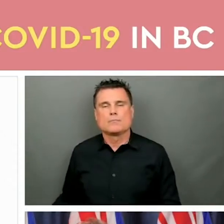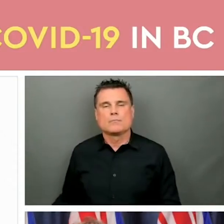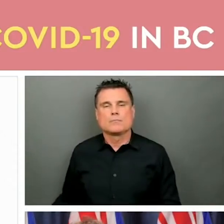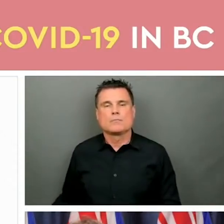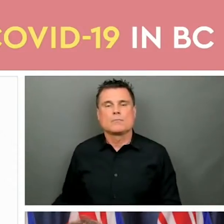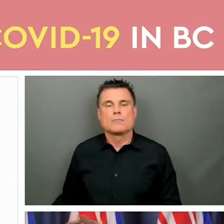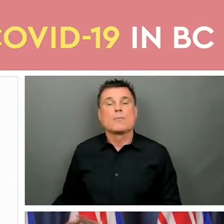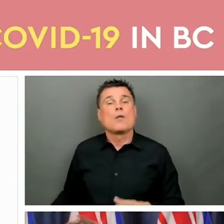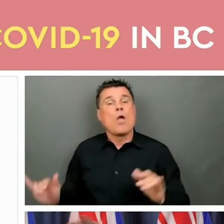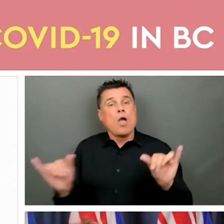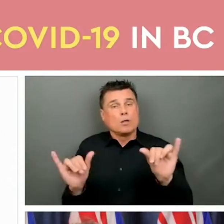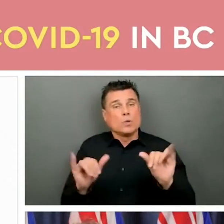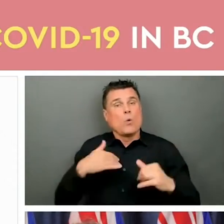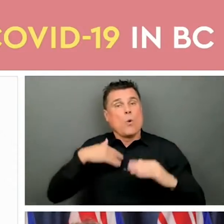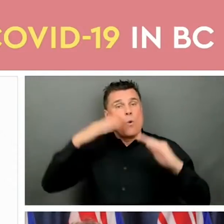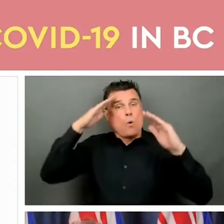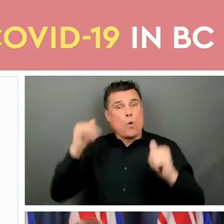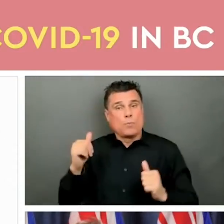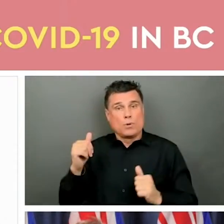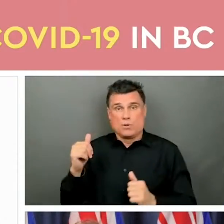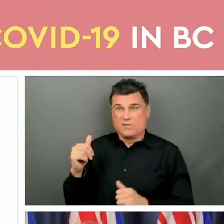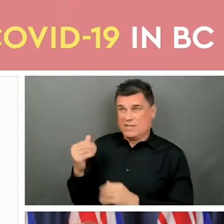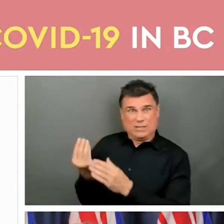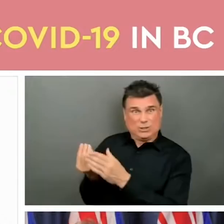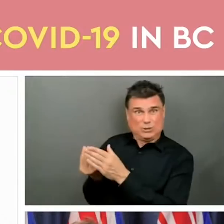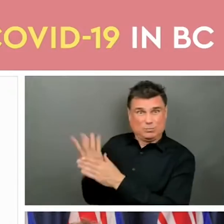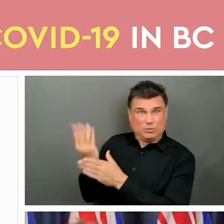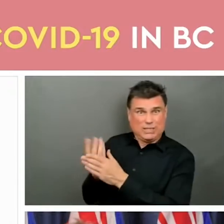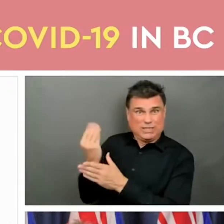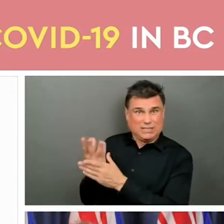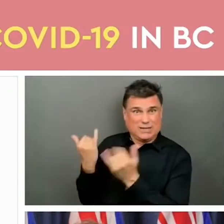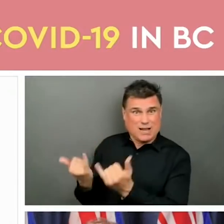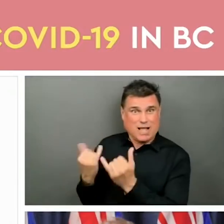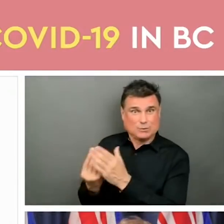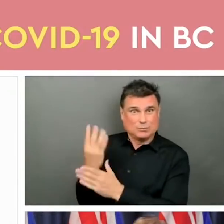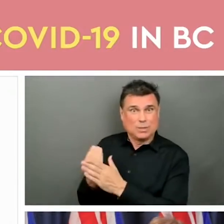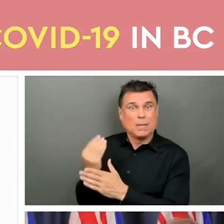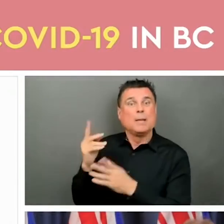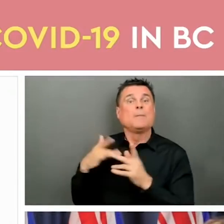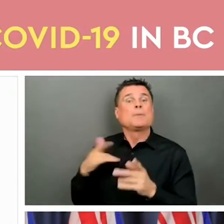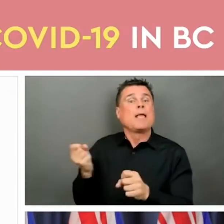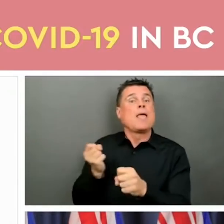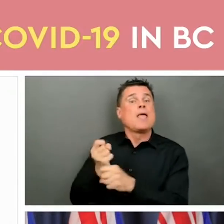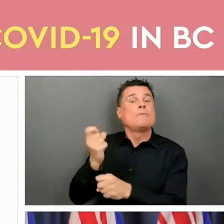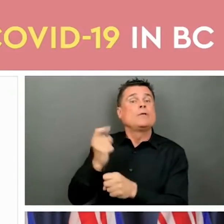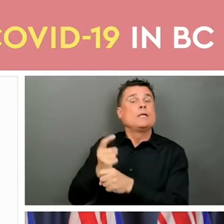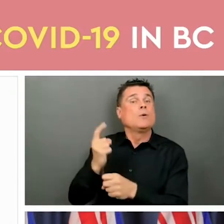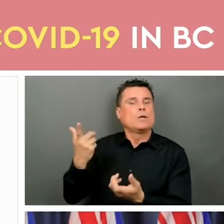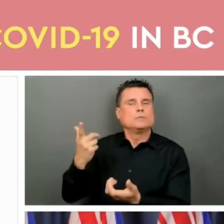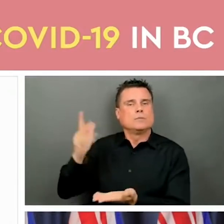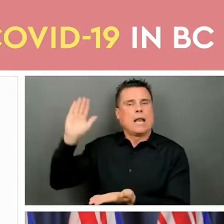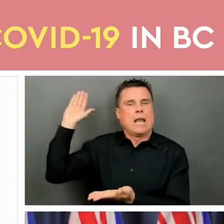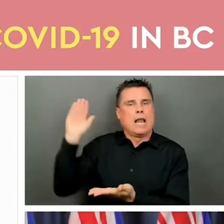impact transmission. And with that, it's my honor to introduce Dr. Bonnie Henry.